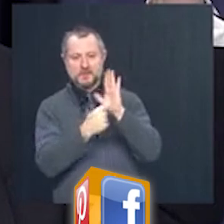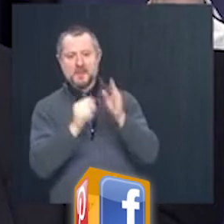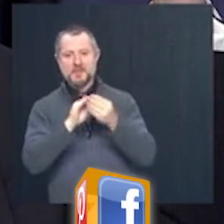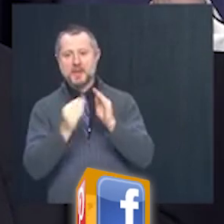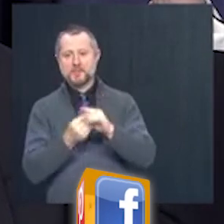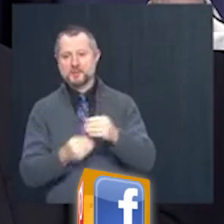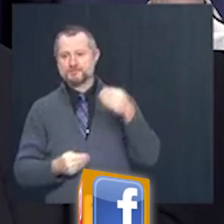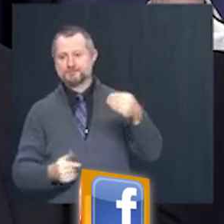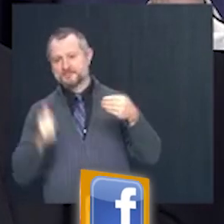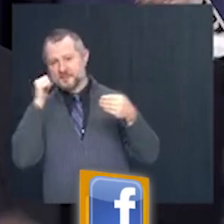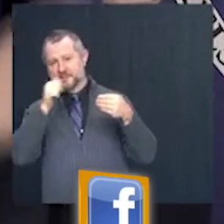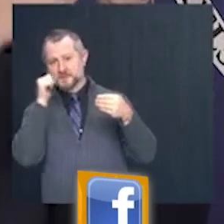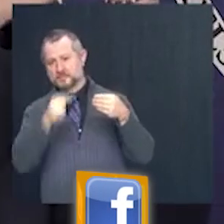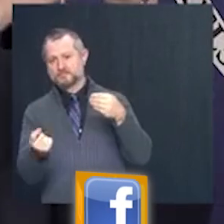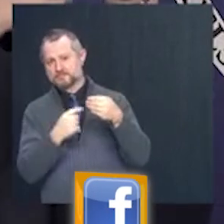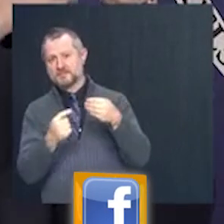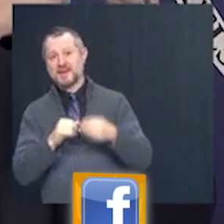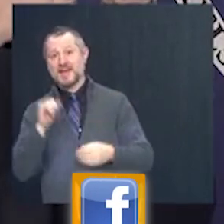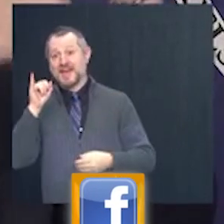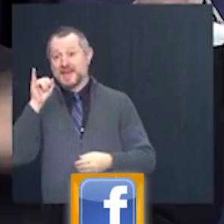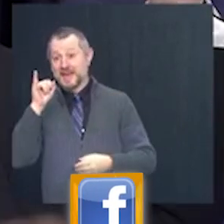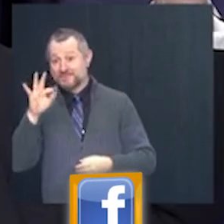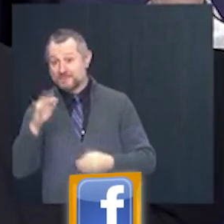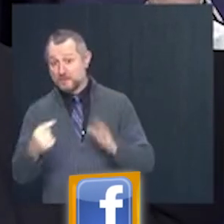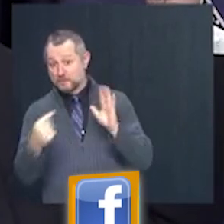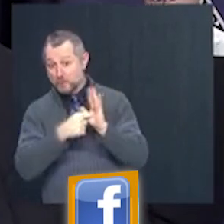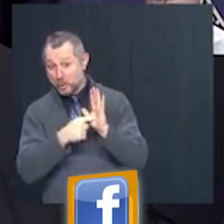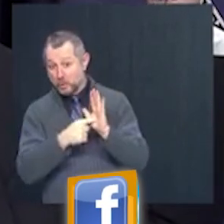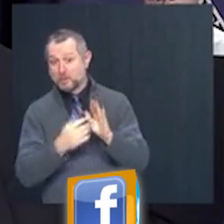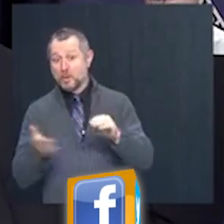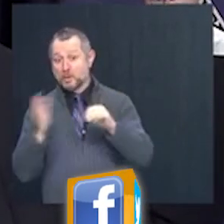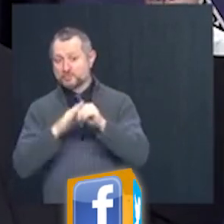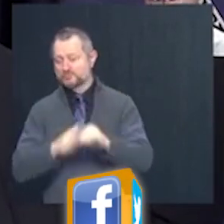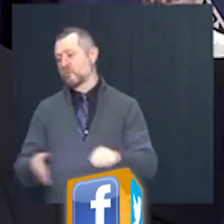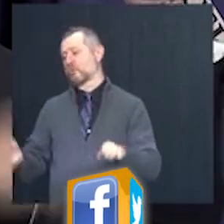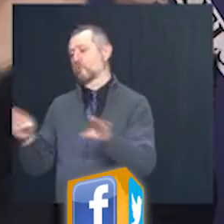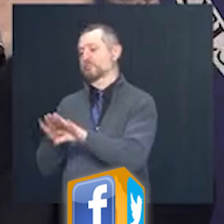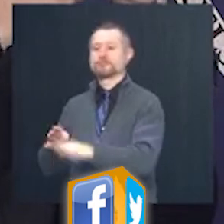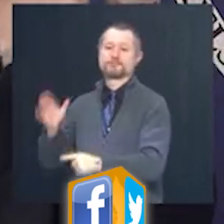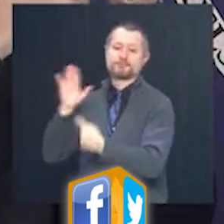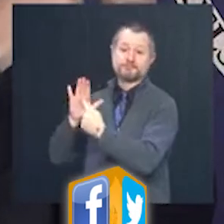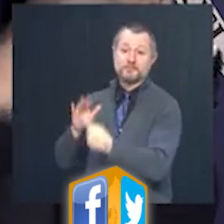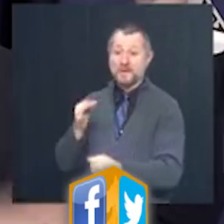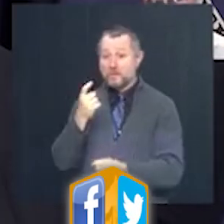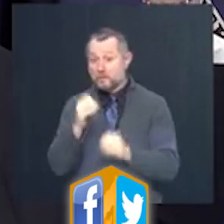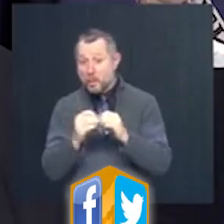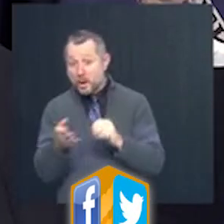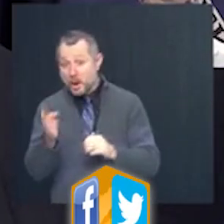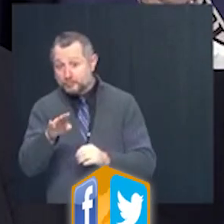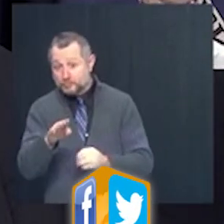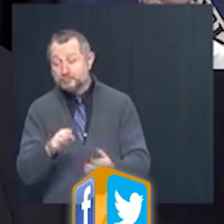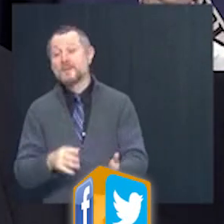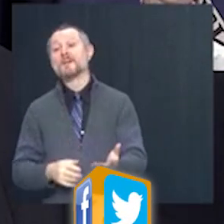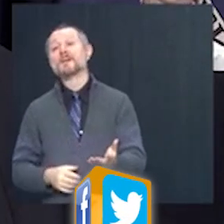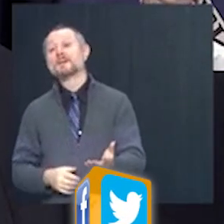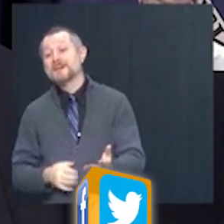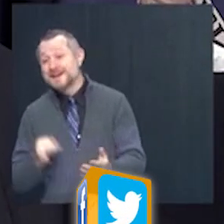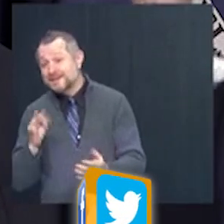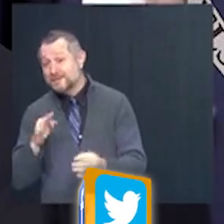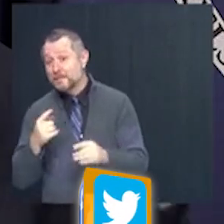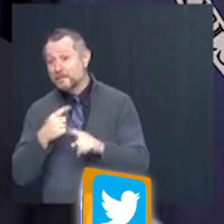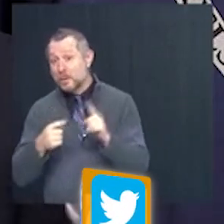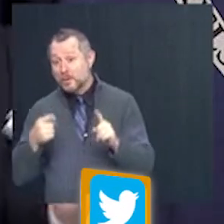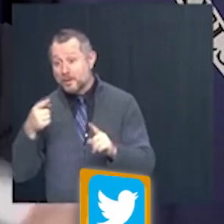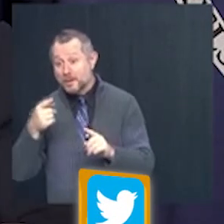Another 2 points and we close. Here's the number. Another 1 point and we close. Here's the number. Another half point and we